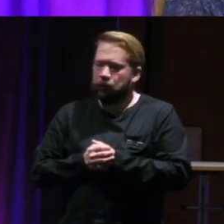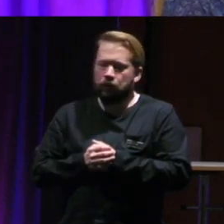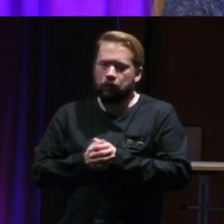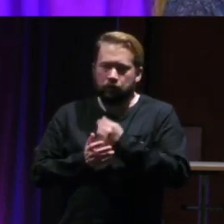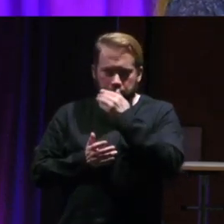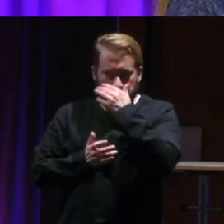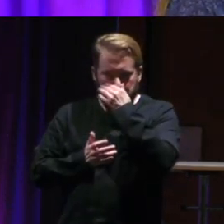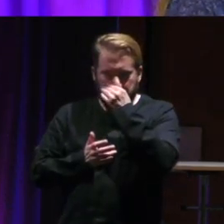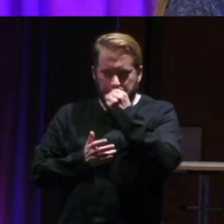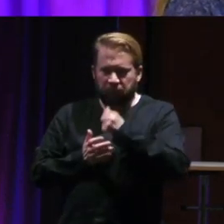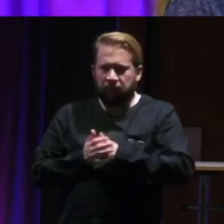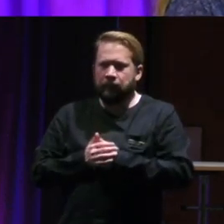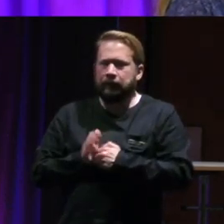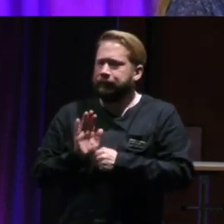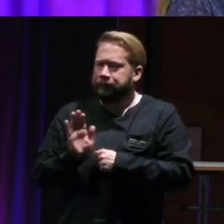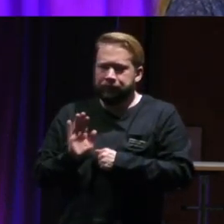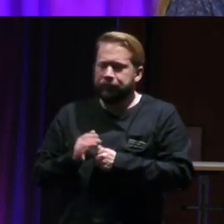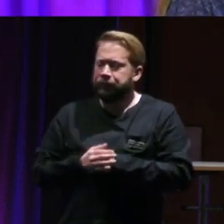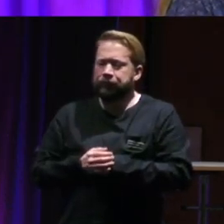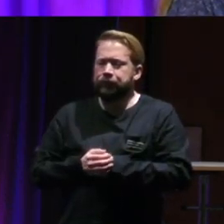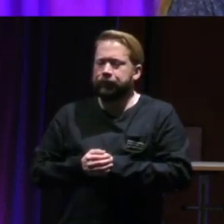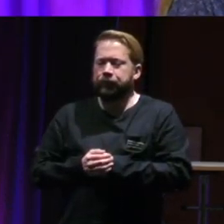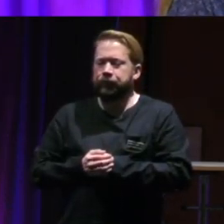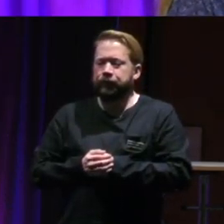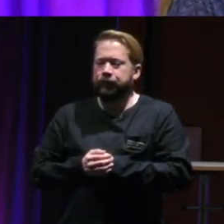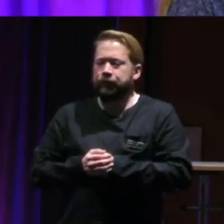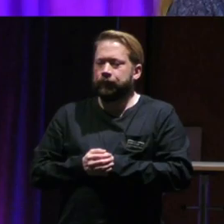So these are the more current. Yep.